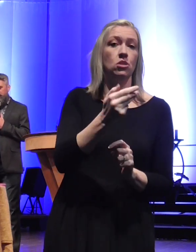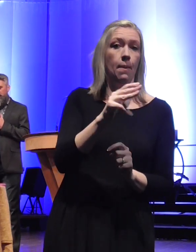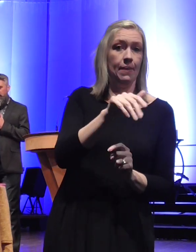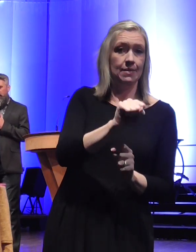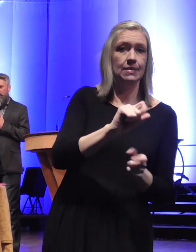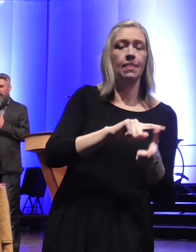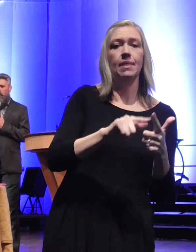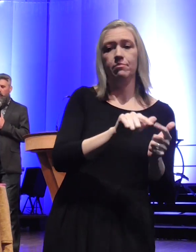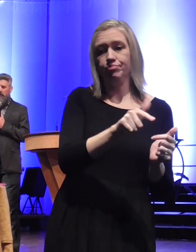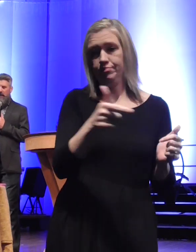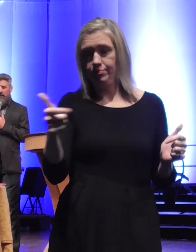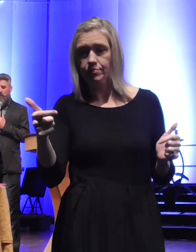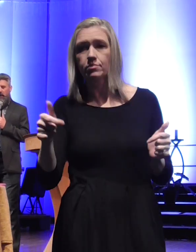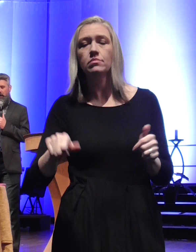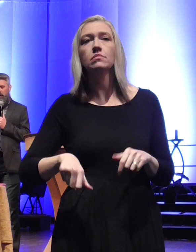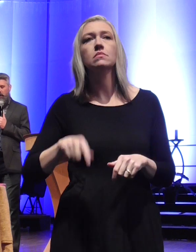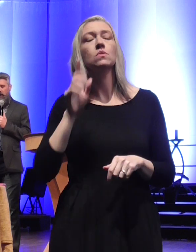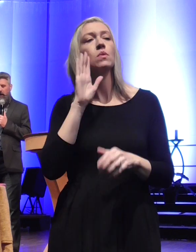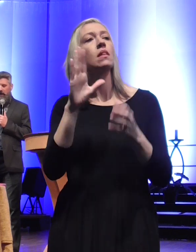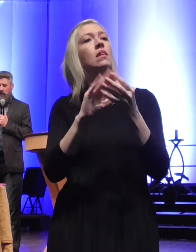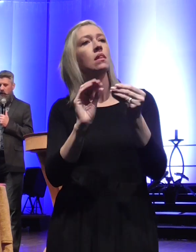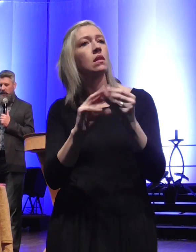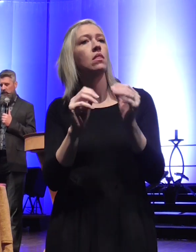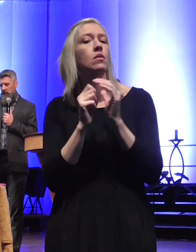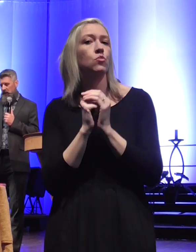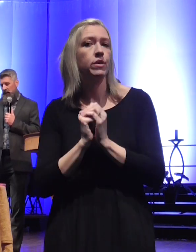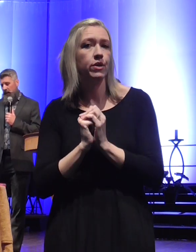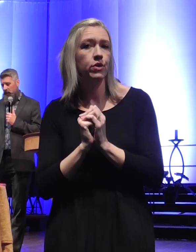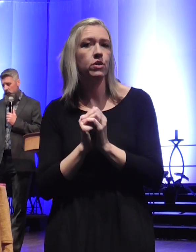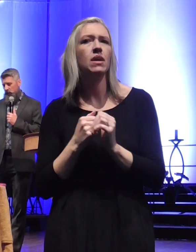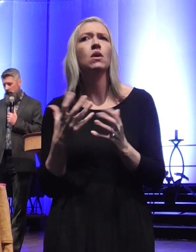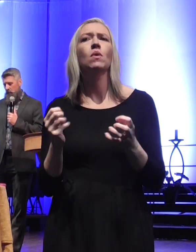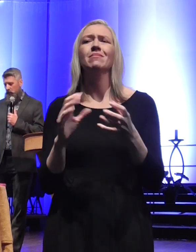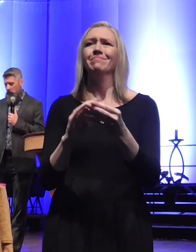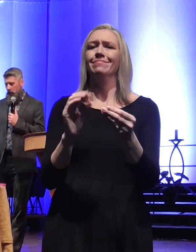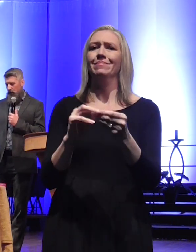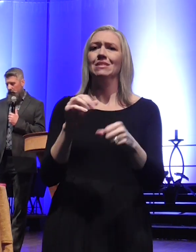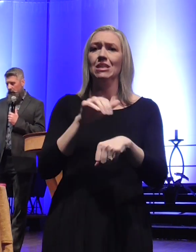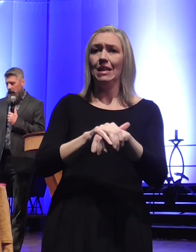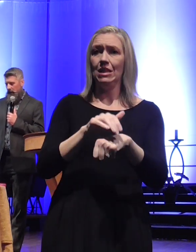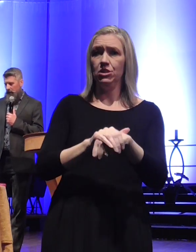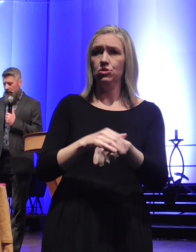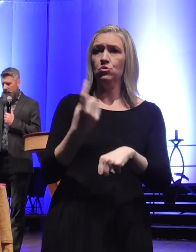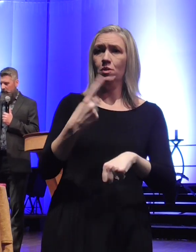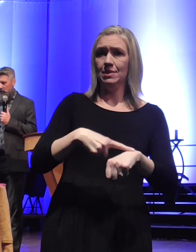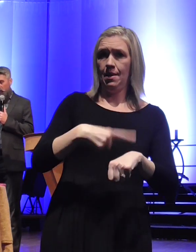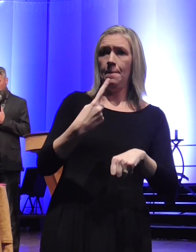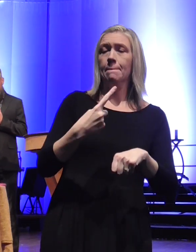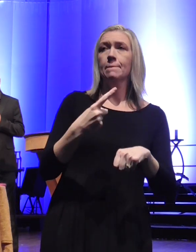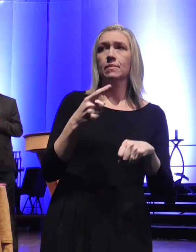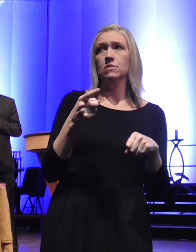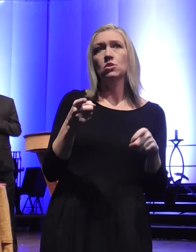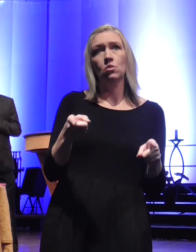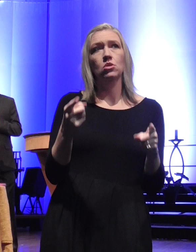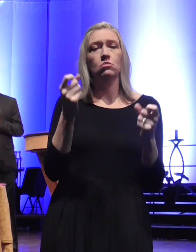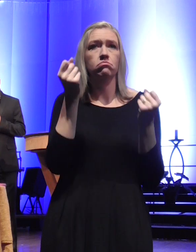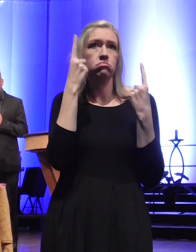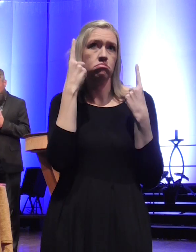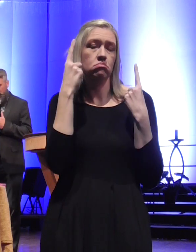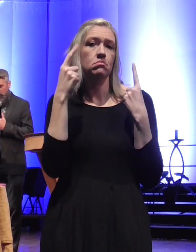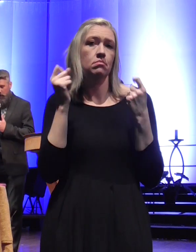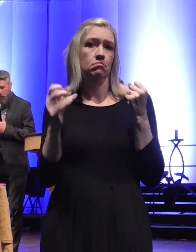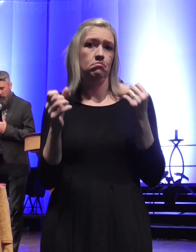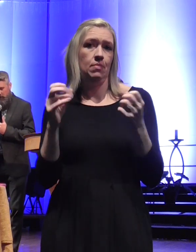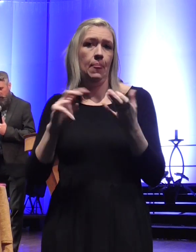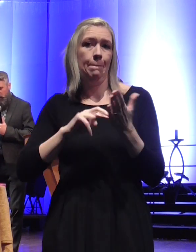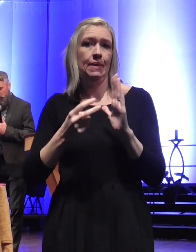it. And then I will recite the prayer. And I just wanted to speak it in English one time through, and so you know as I sing what that